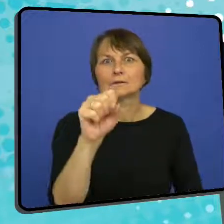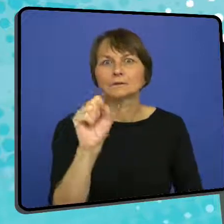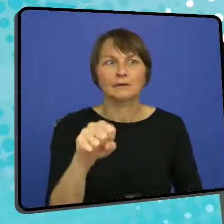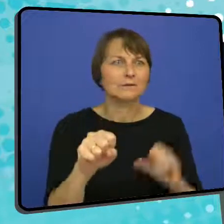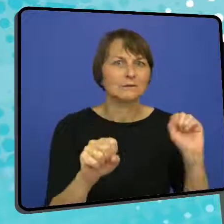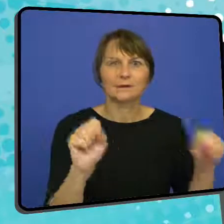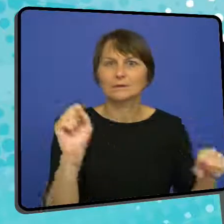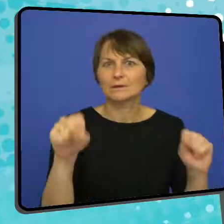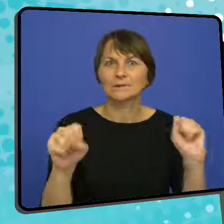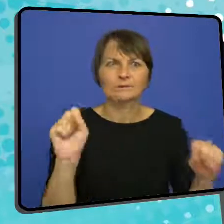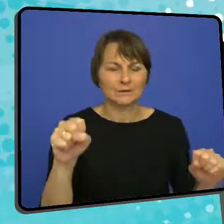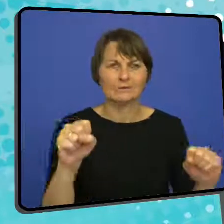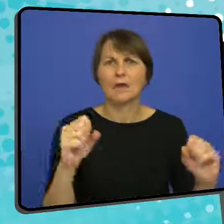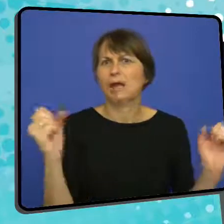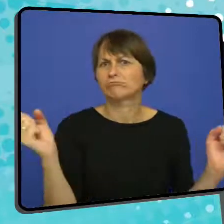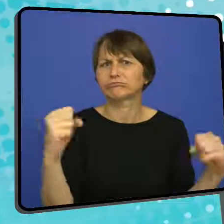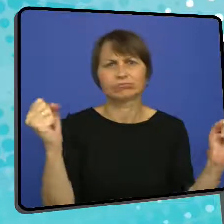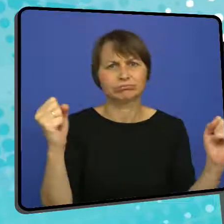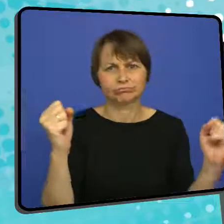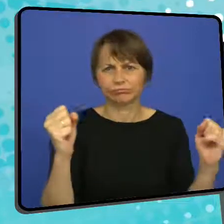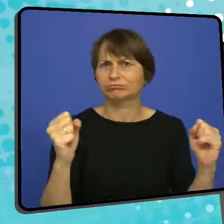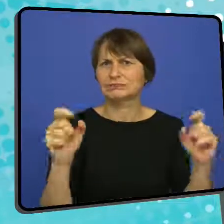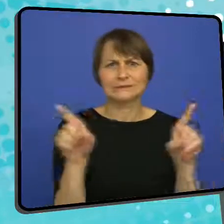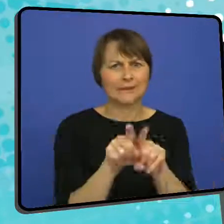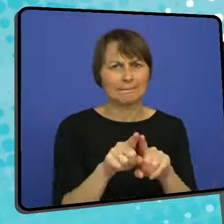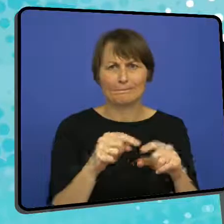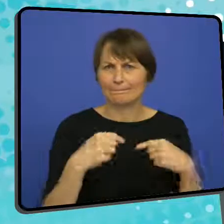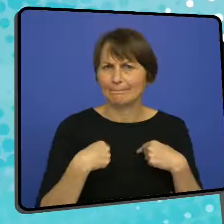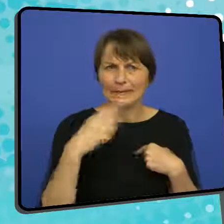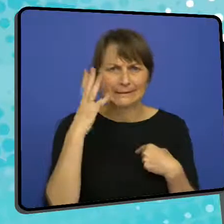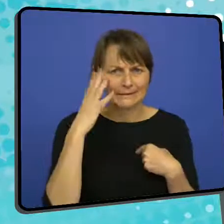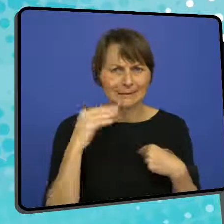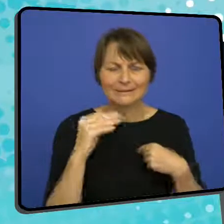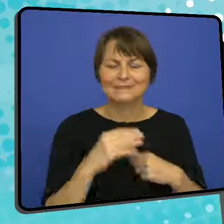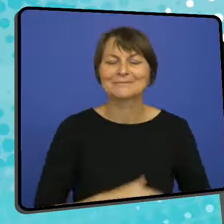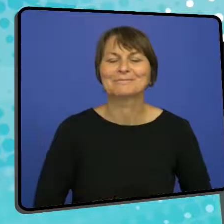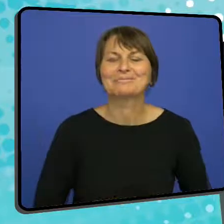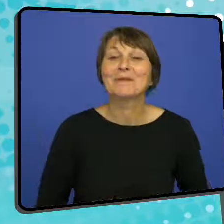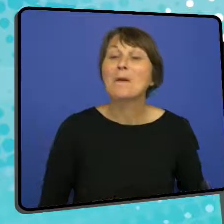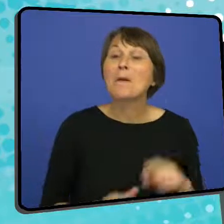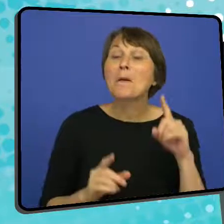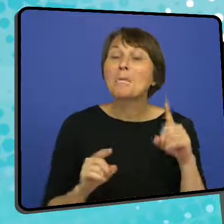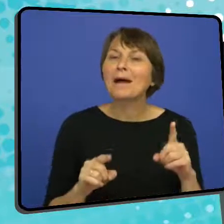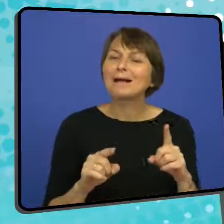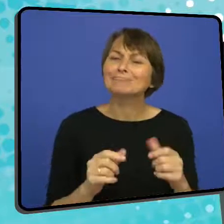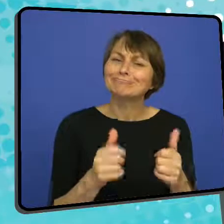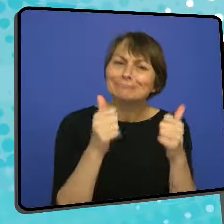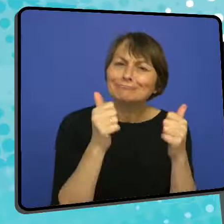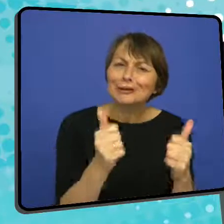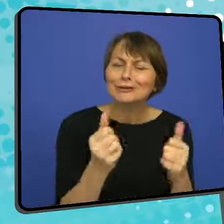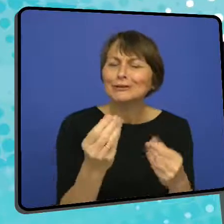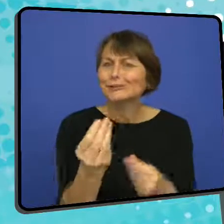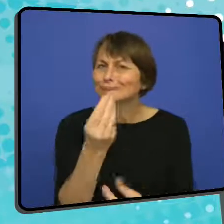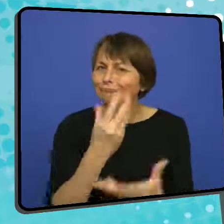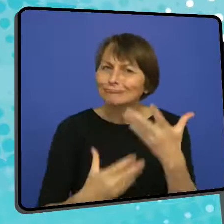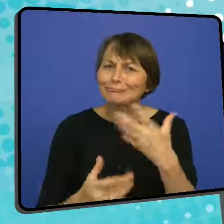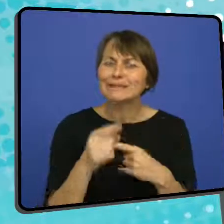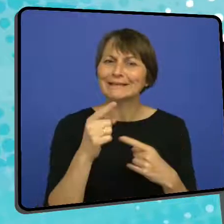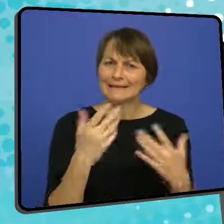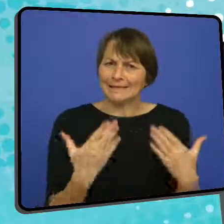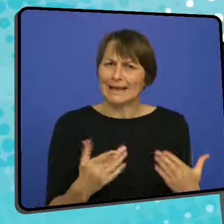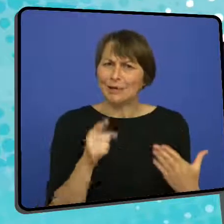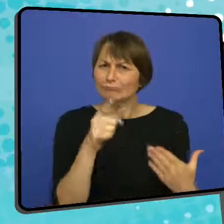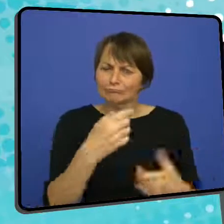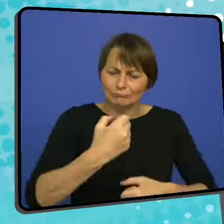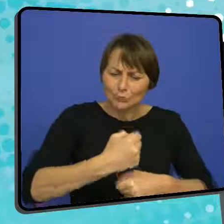Like, it's just what has to happen. But it's so good to hear about sort of where you are right now and kind of